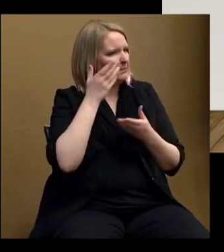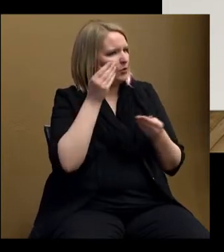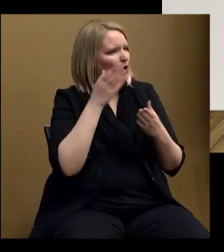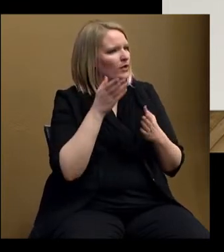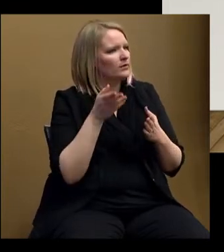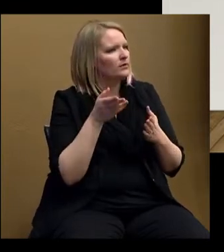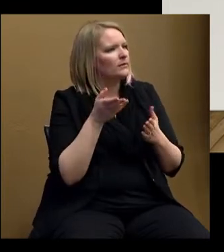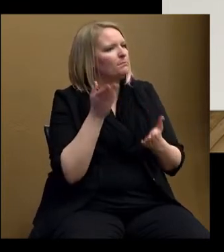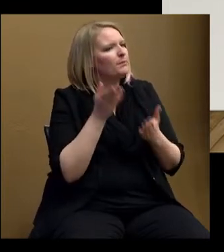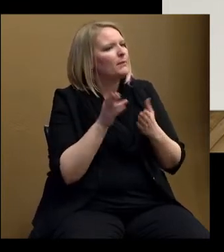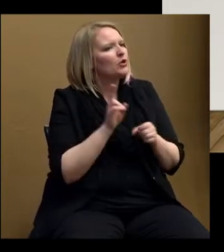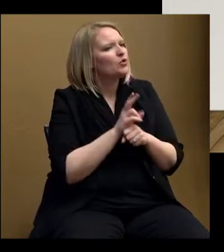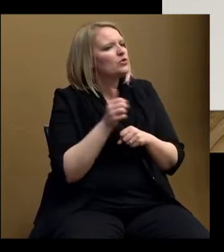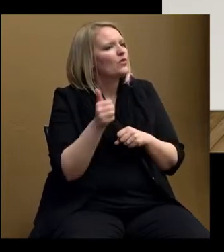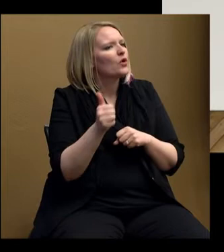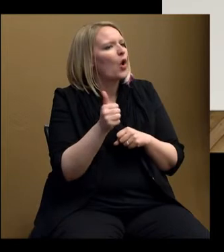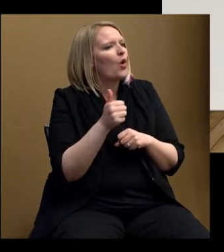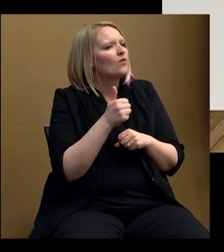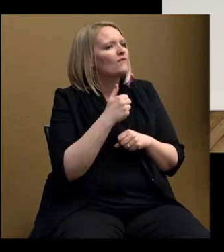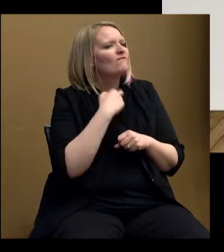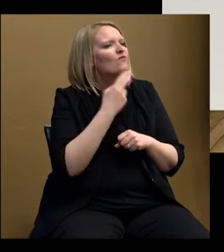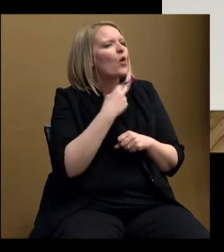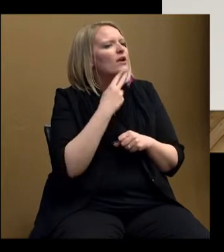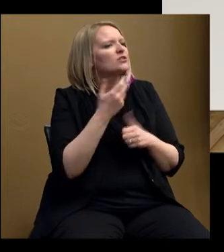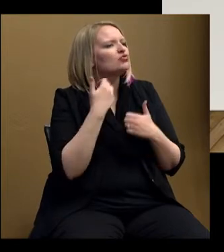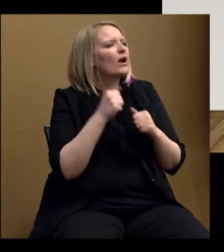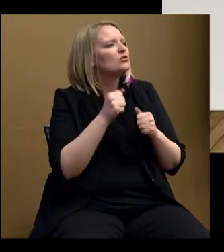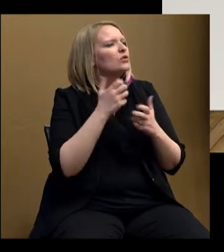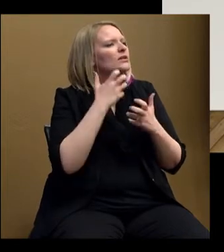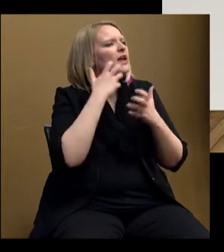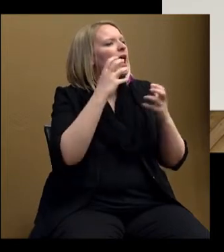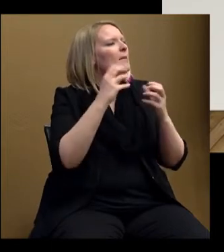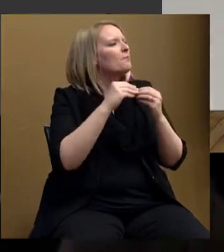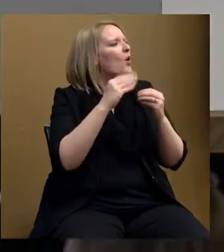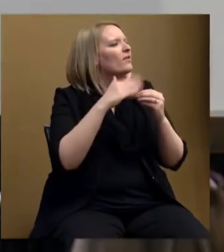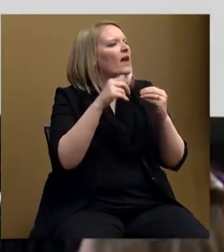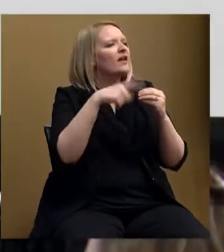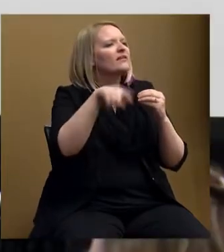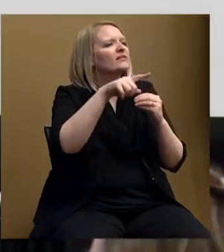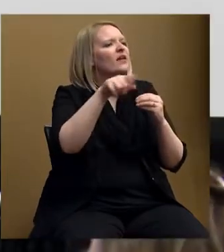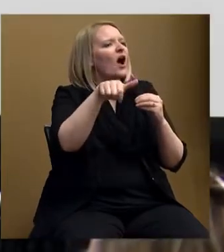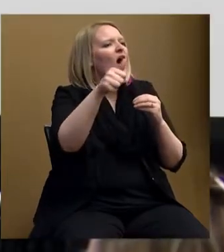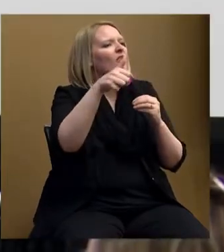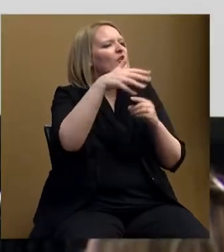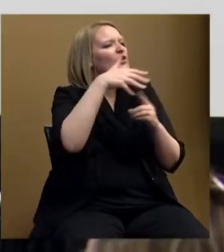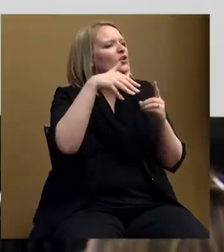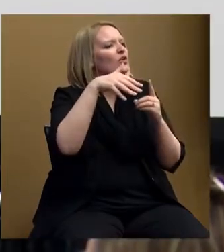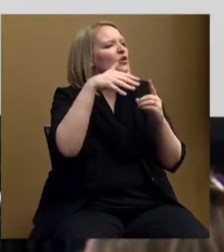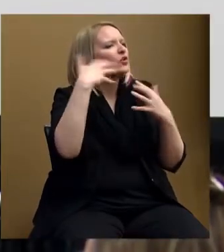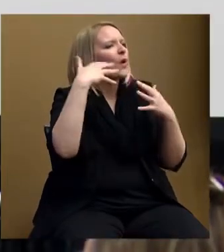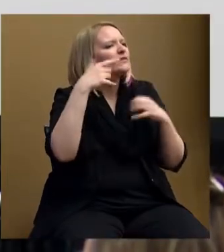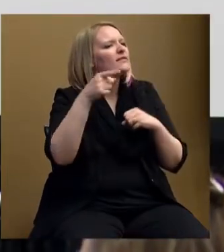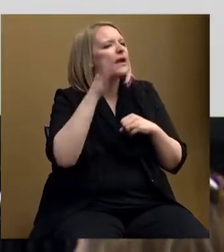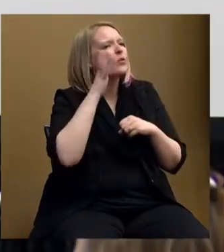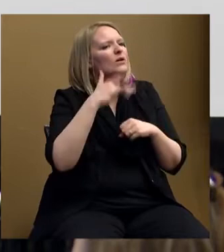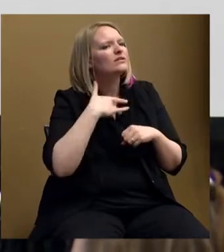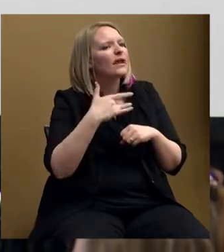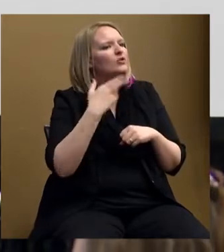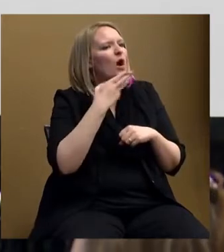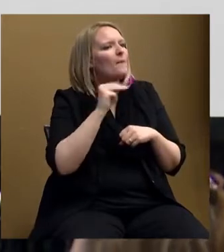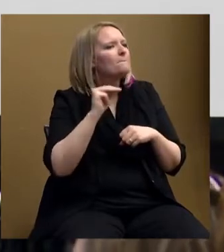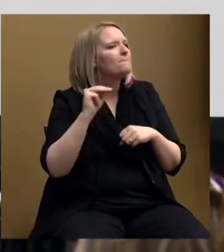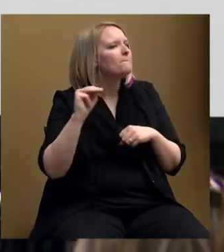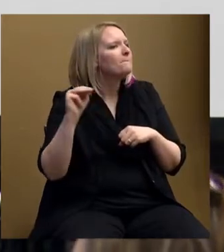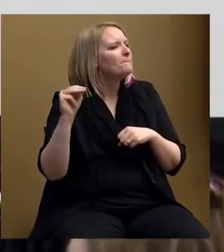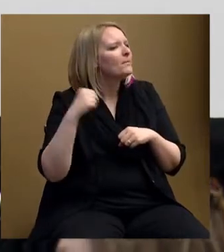may use their own voice to drown out the environmental noise. So you may hear some humming. I know